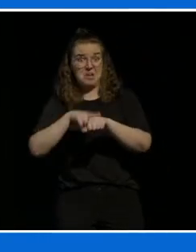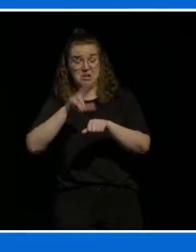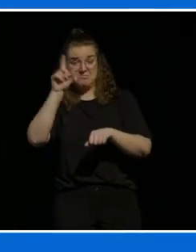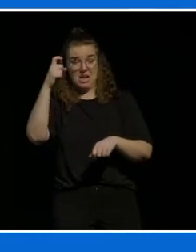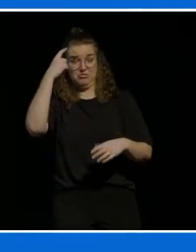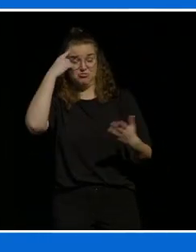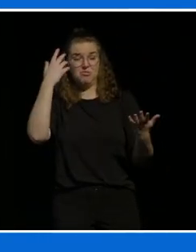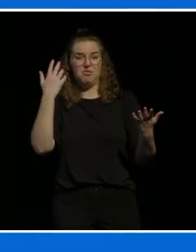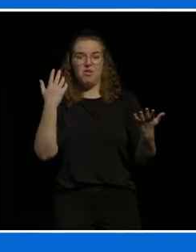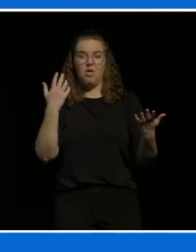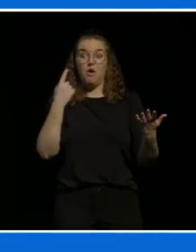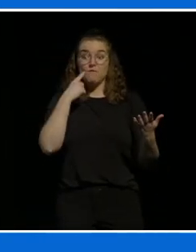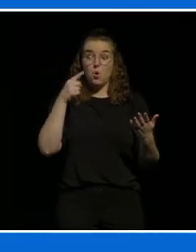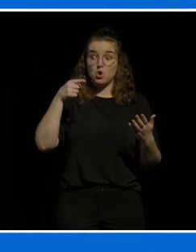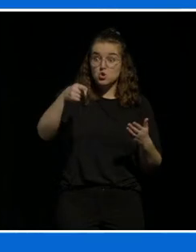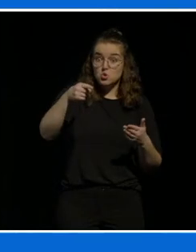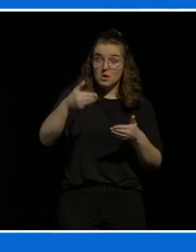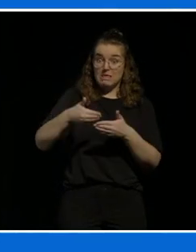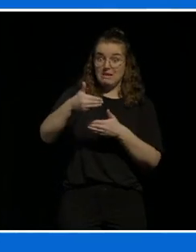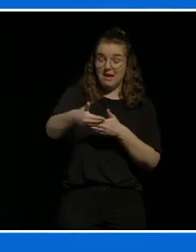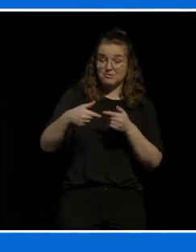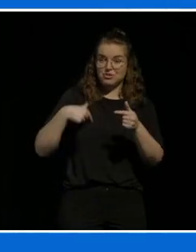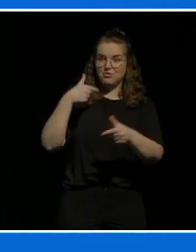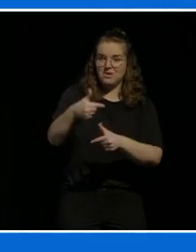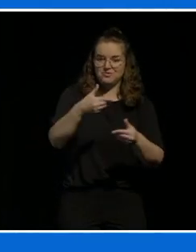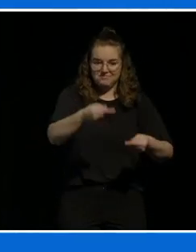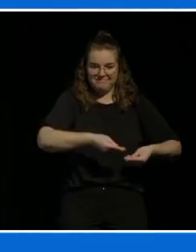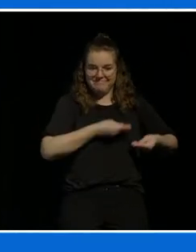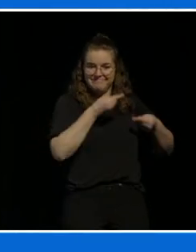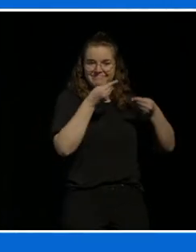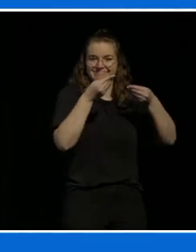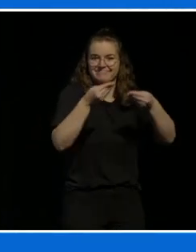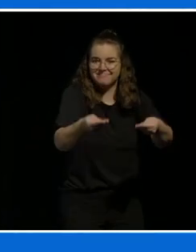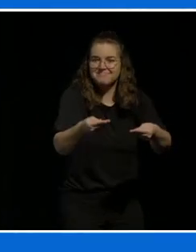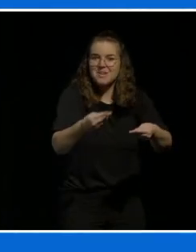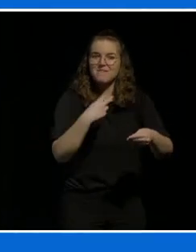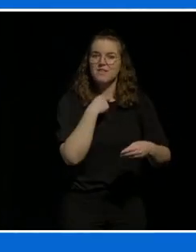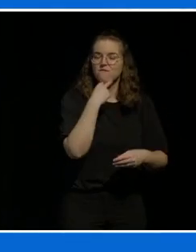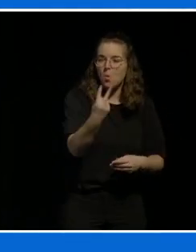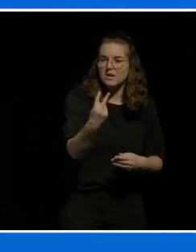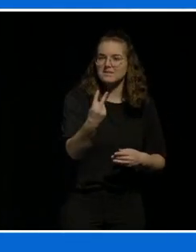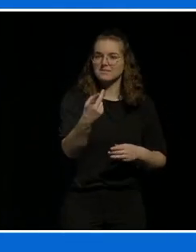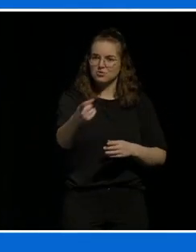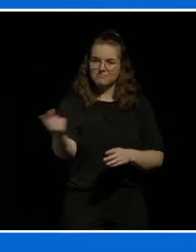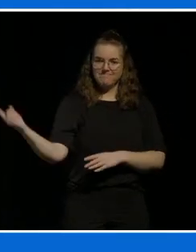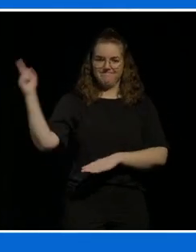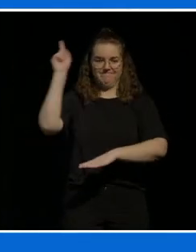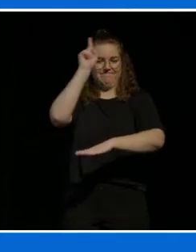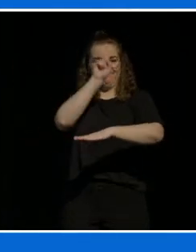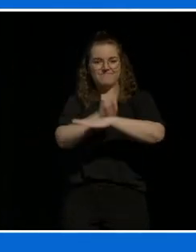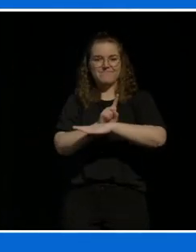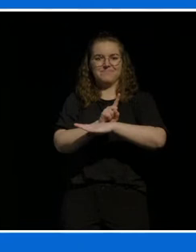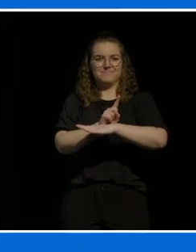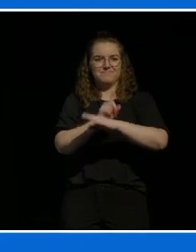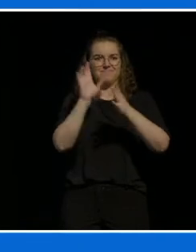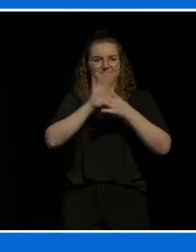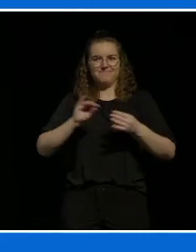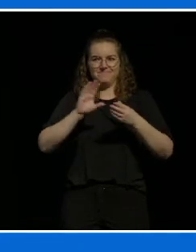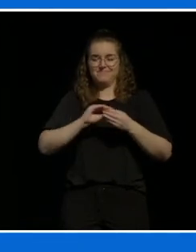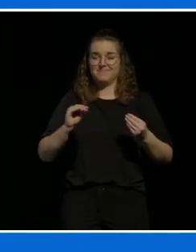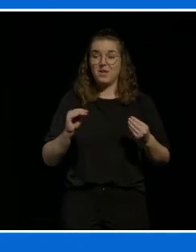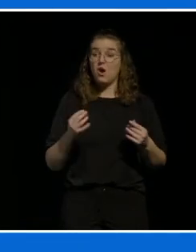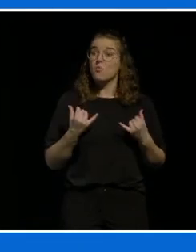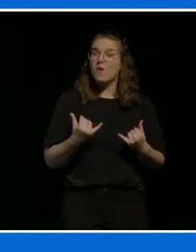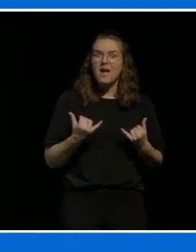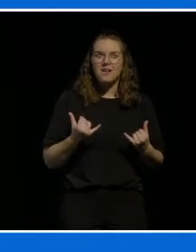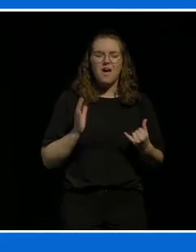the next generation, the voice and the platform on the stage that you should have. And so right now, because we're